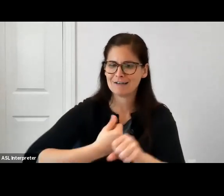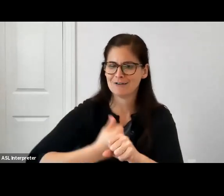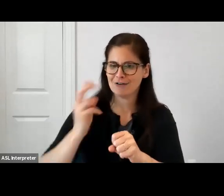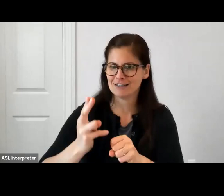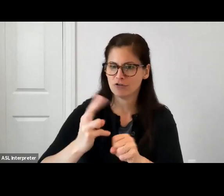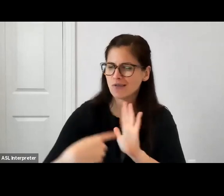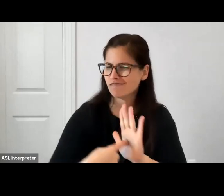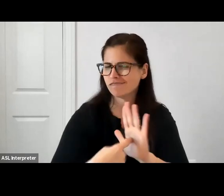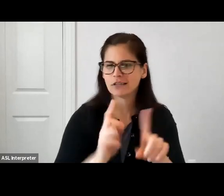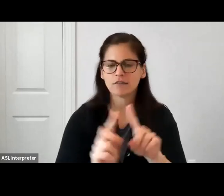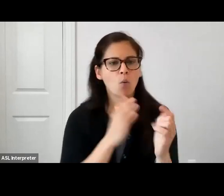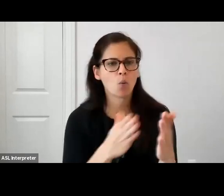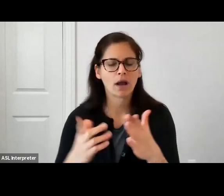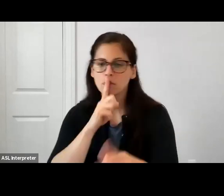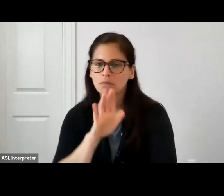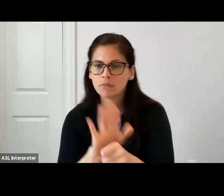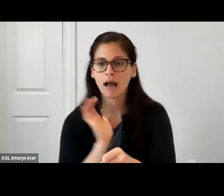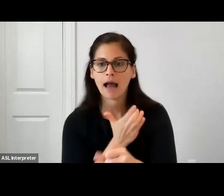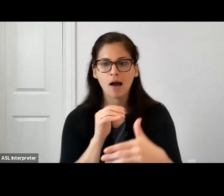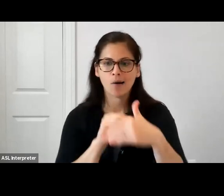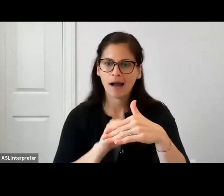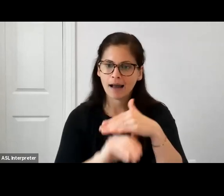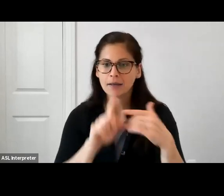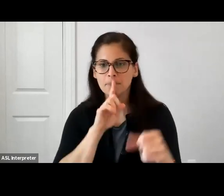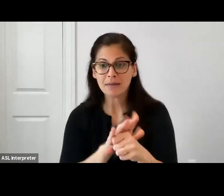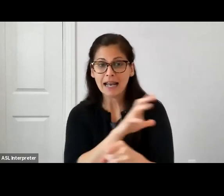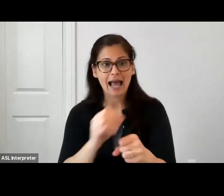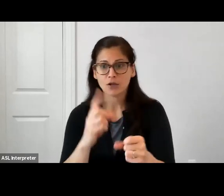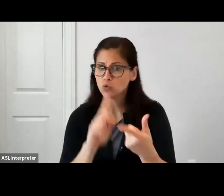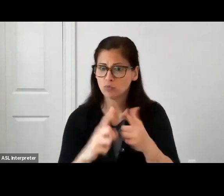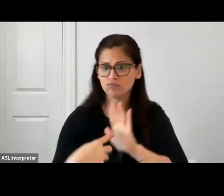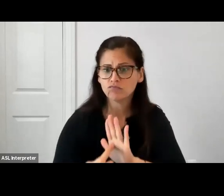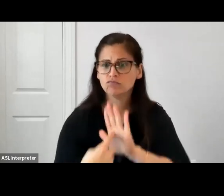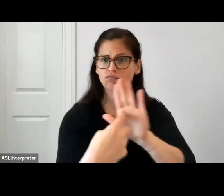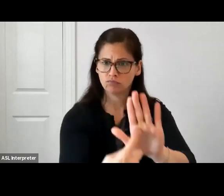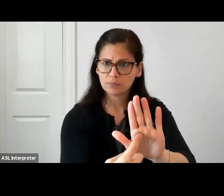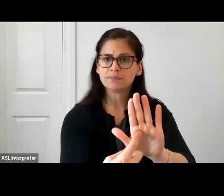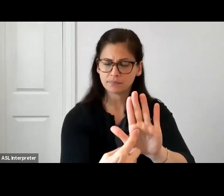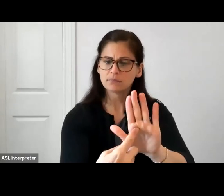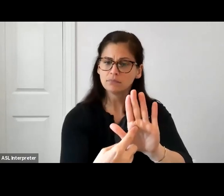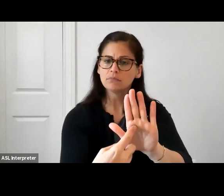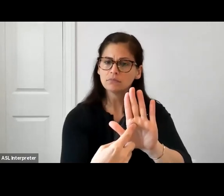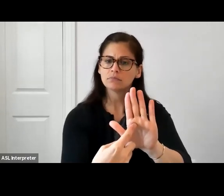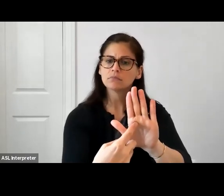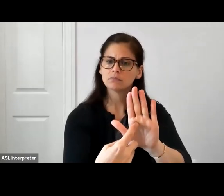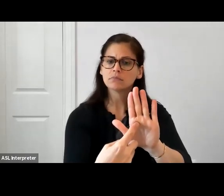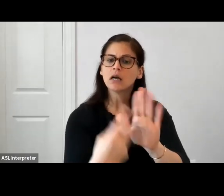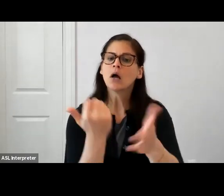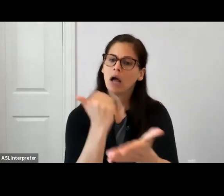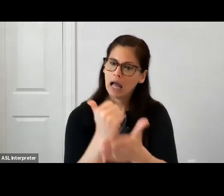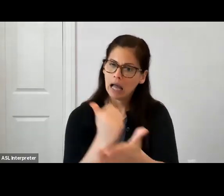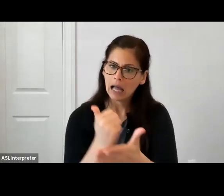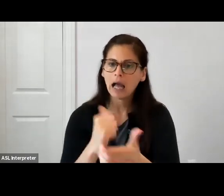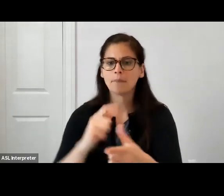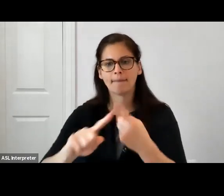have demonstrated our commitment to access and to raise that up and that raise up our allies from the community who